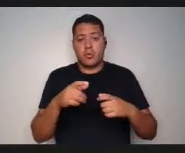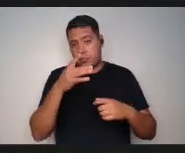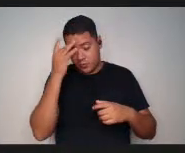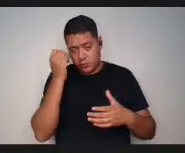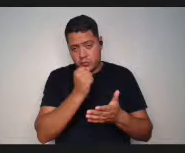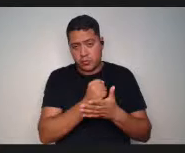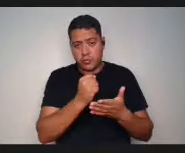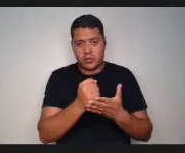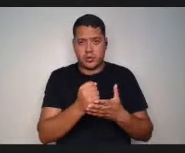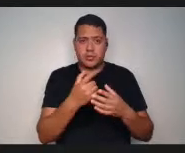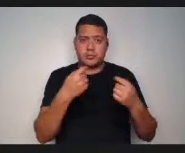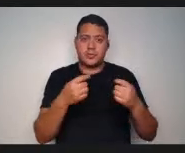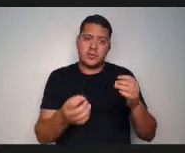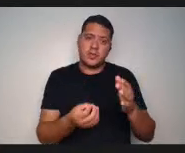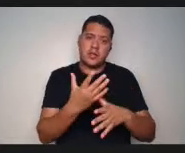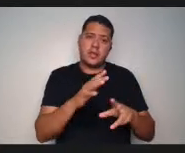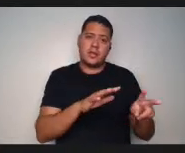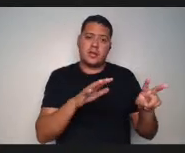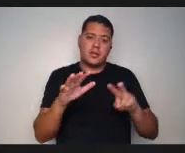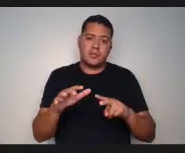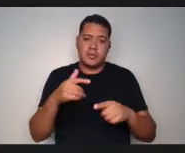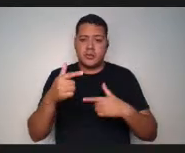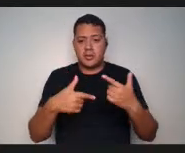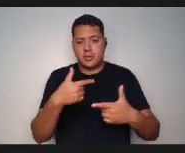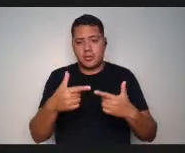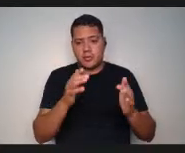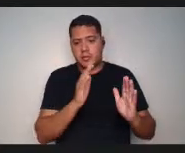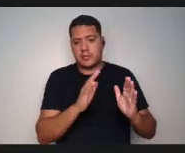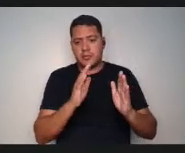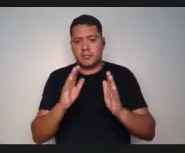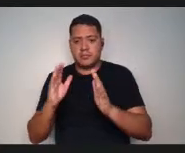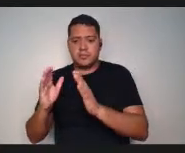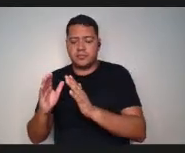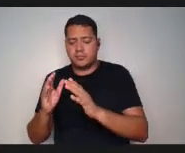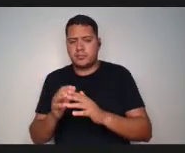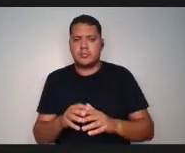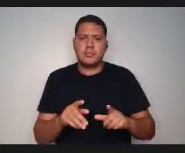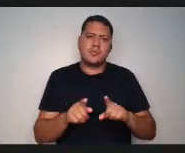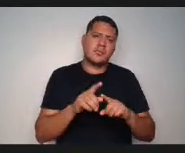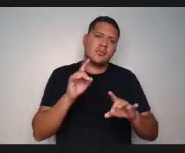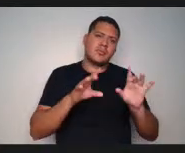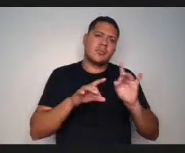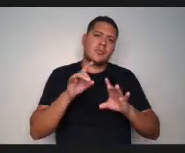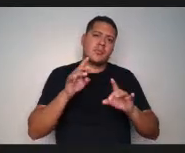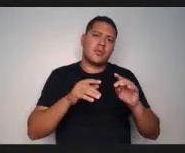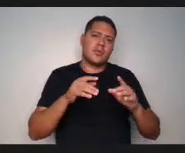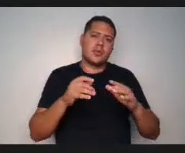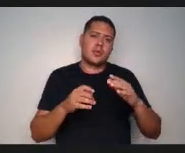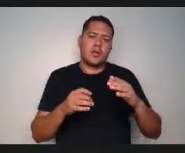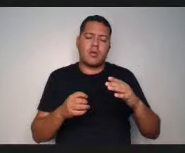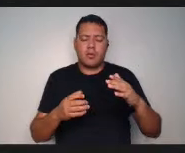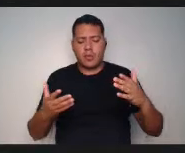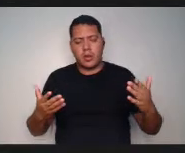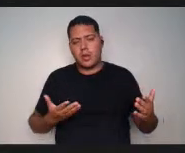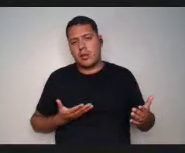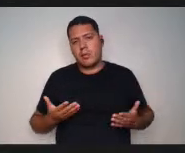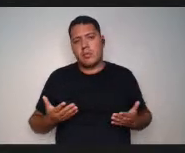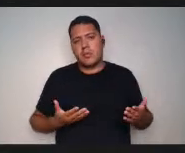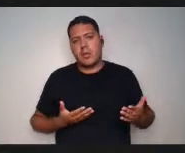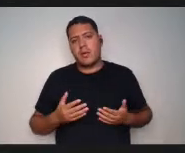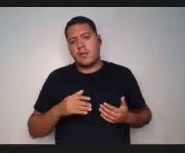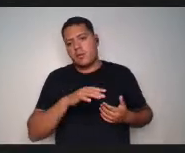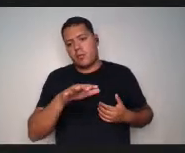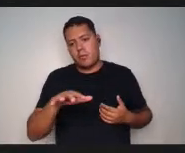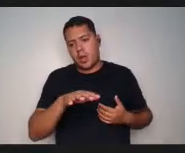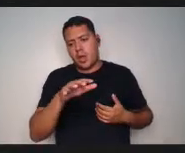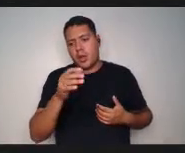scheduling changes to retail and fast food workers. And these low-income workers, we know, you know, are